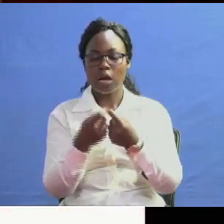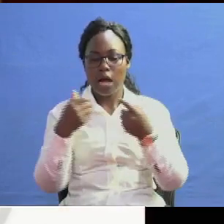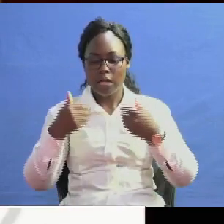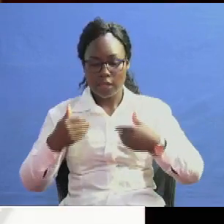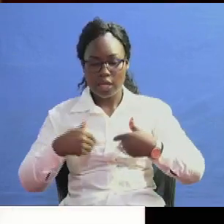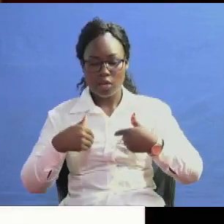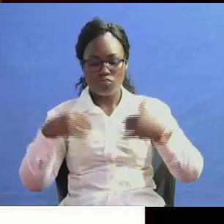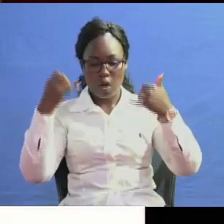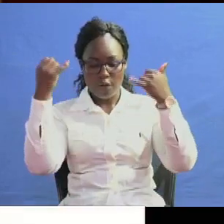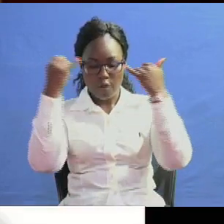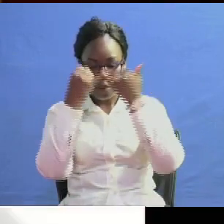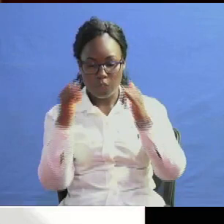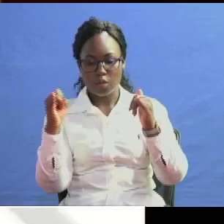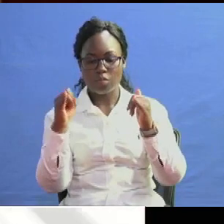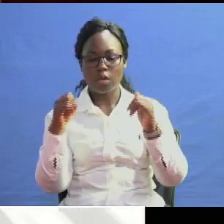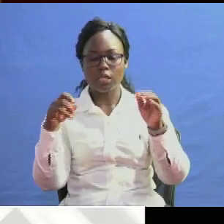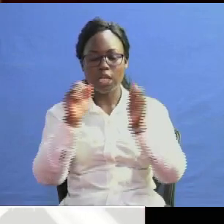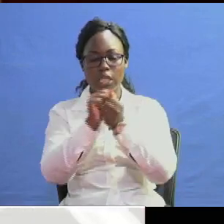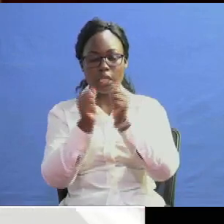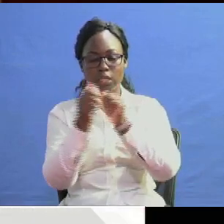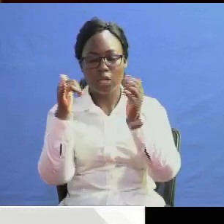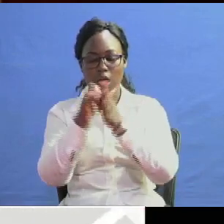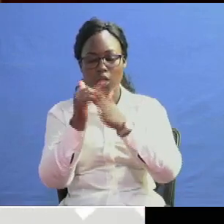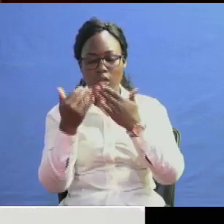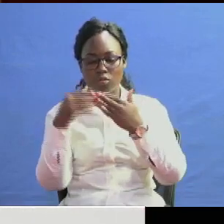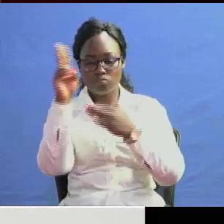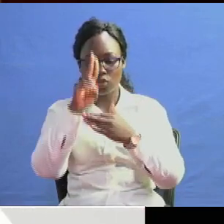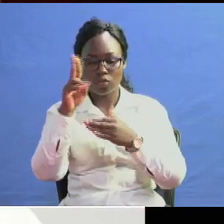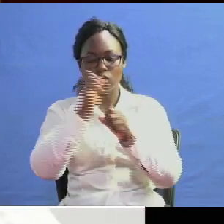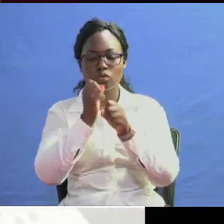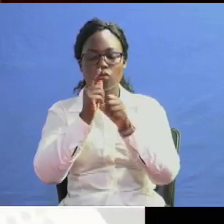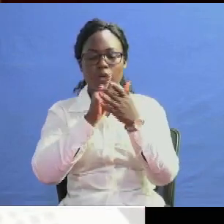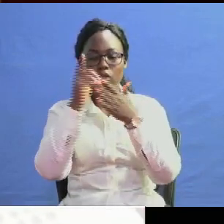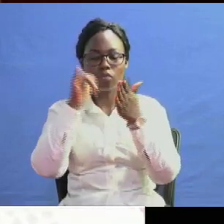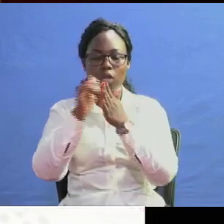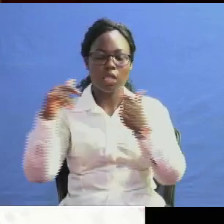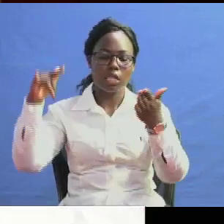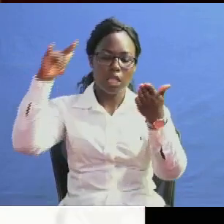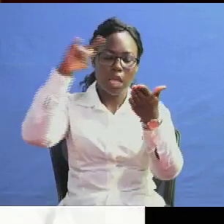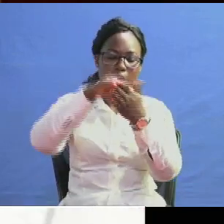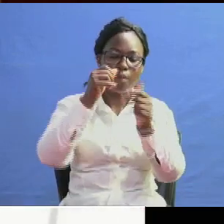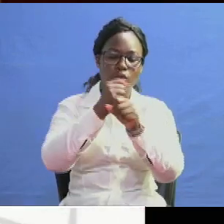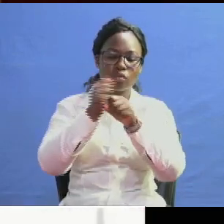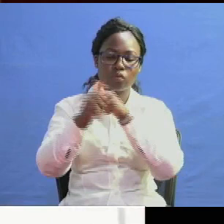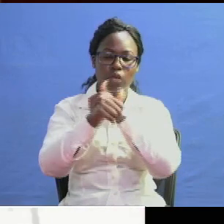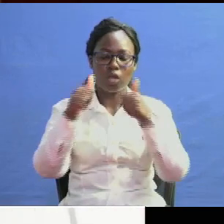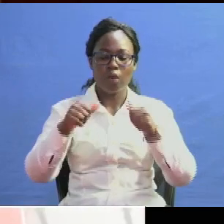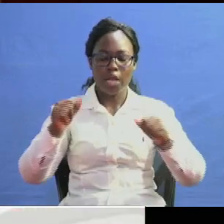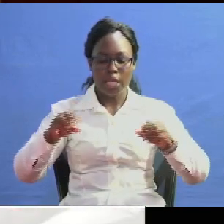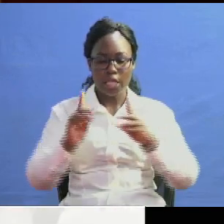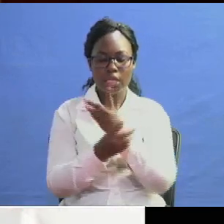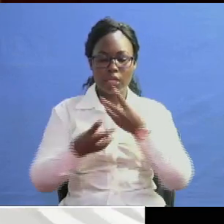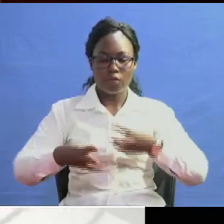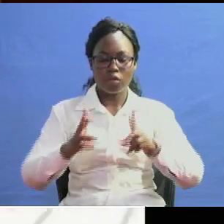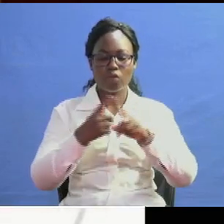procedures and changes that will be undertaken to make sure that the airport is operating properly in many ways, from